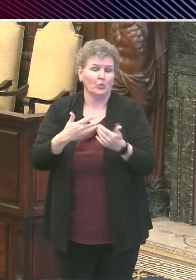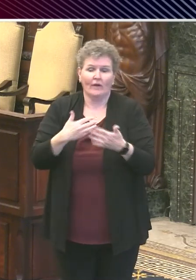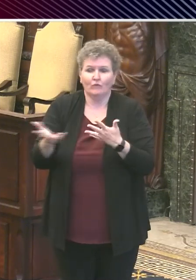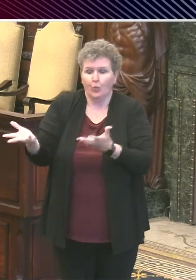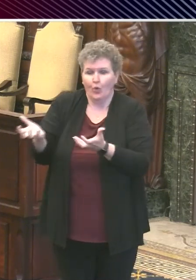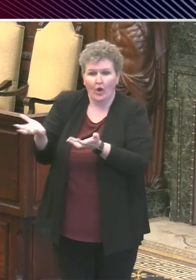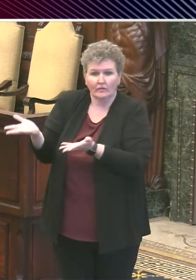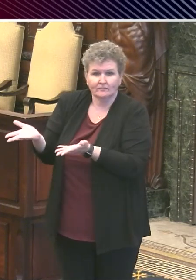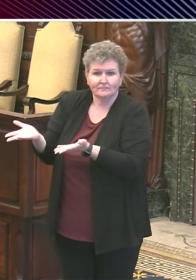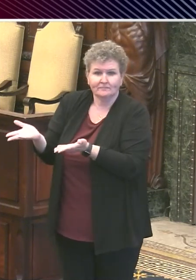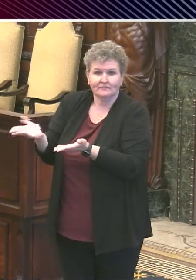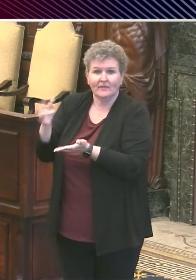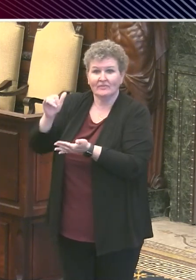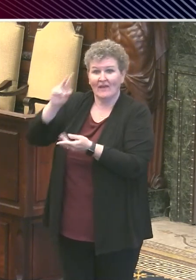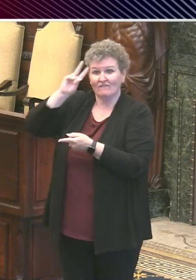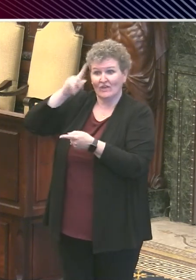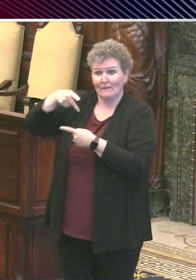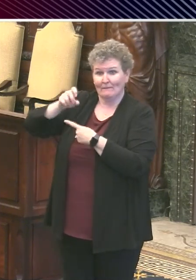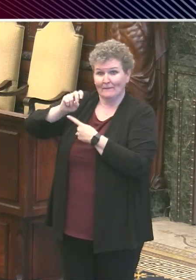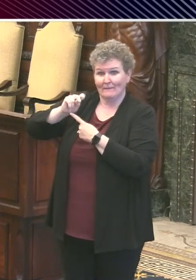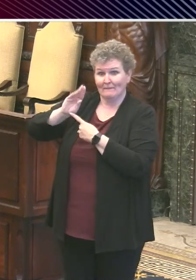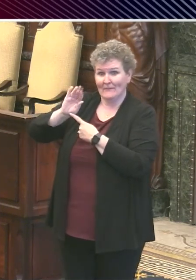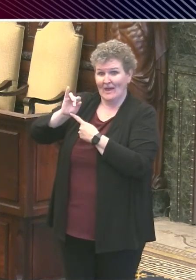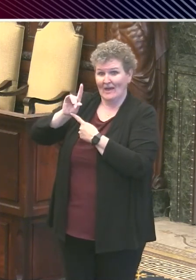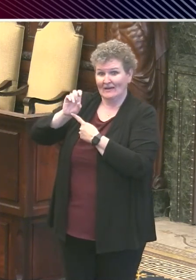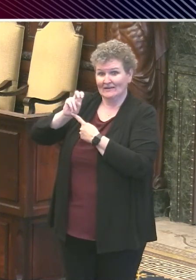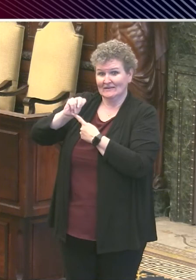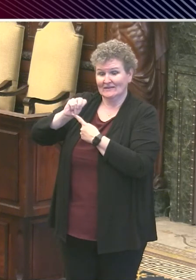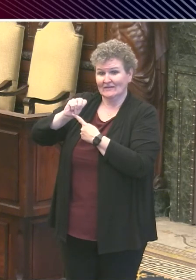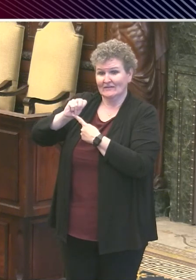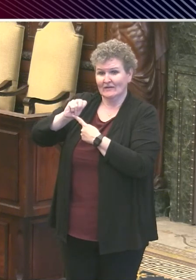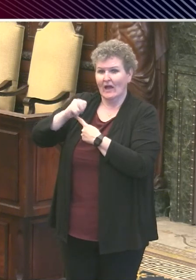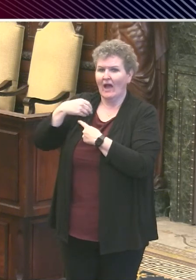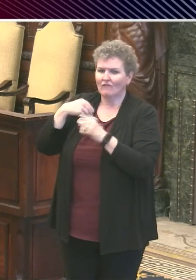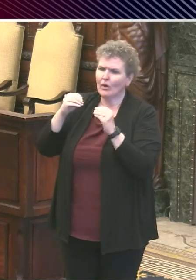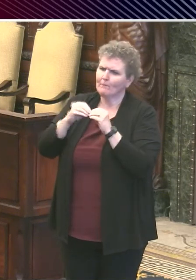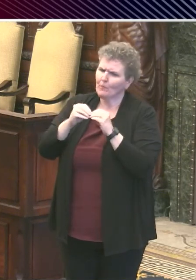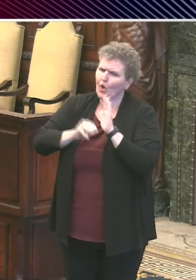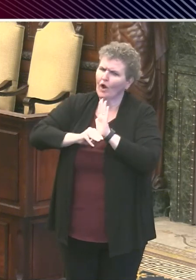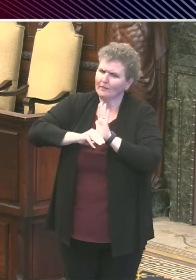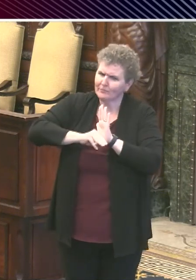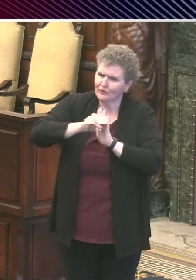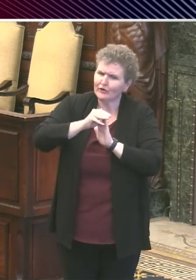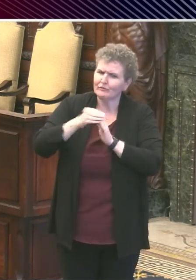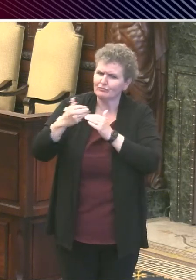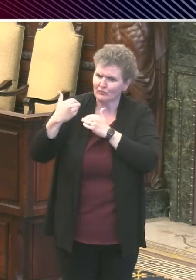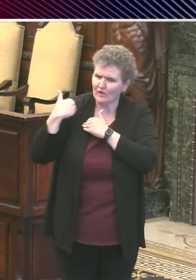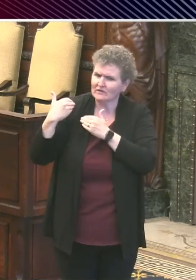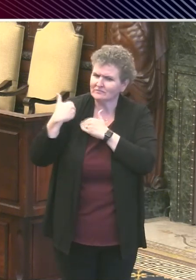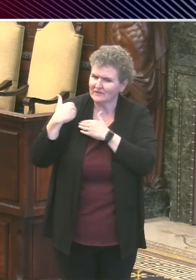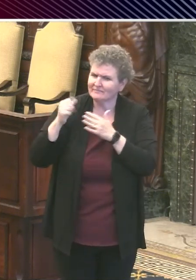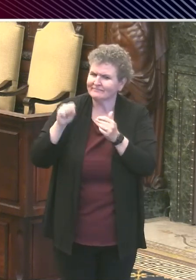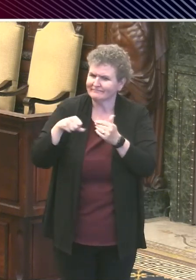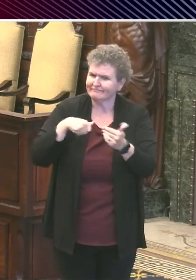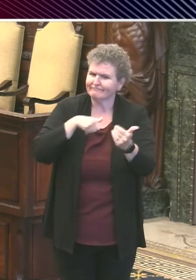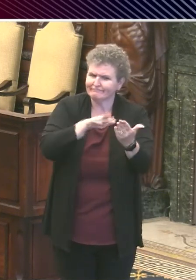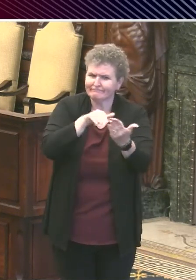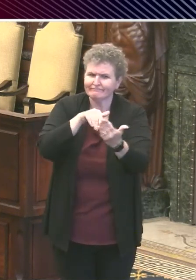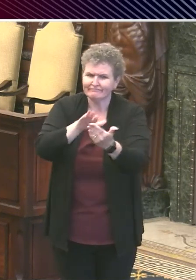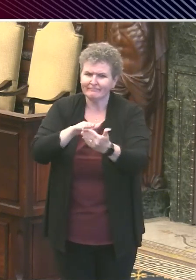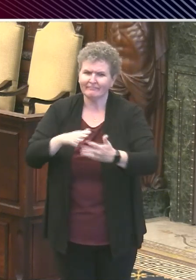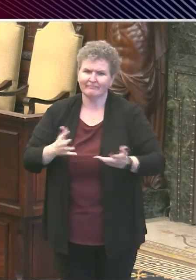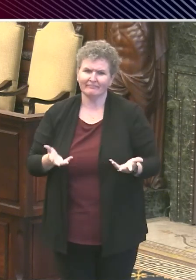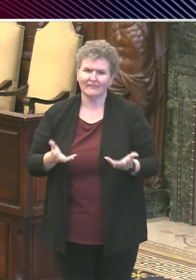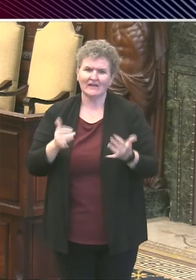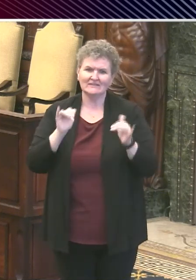Vice President Biden had been more mature and responsible by basically staying close to home and doing